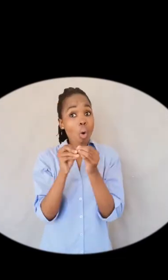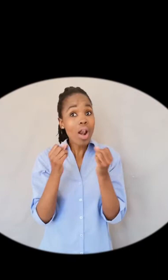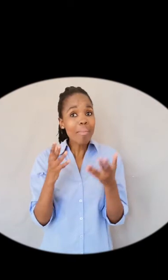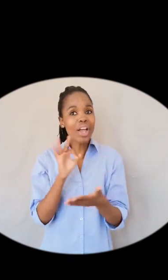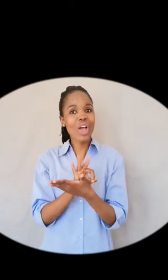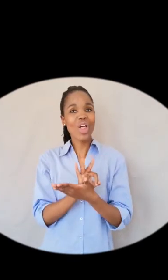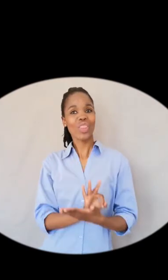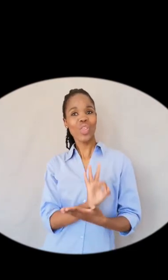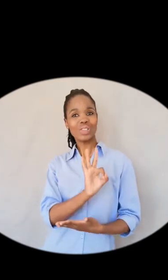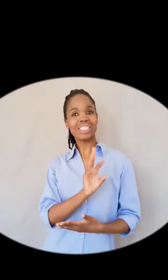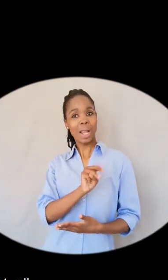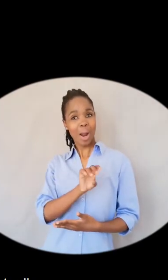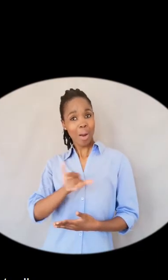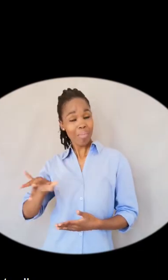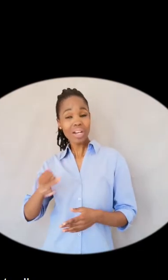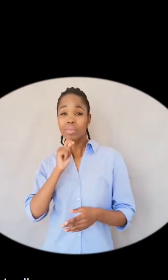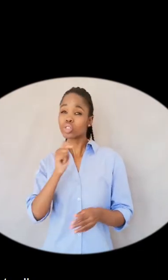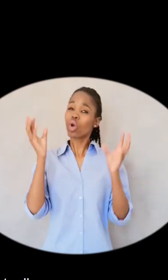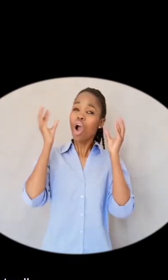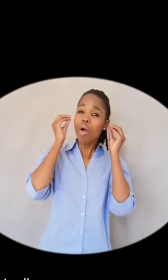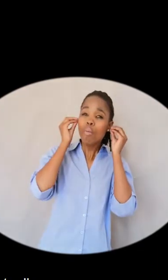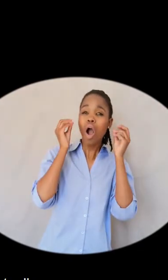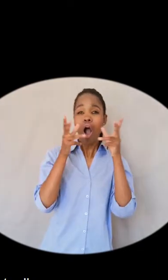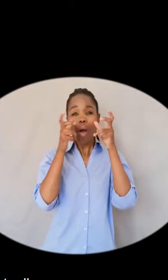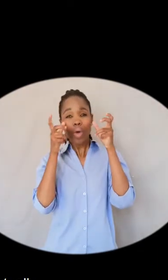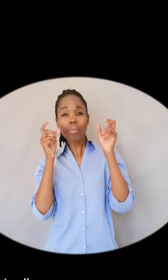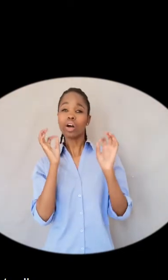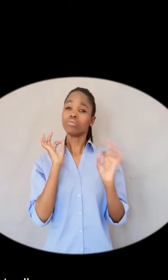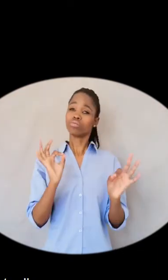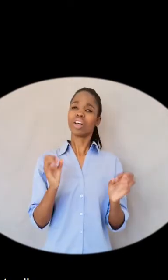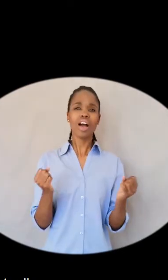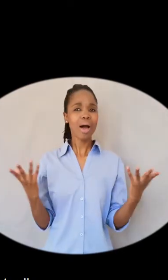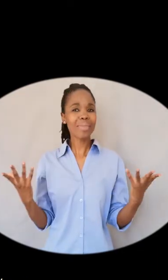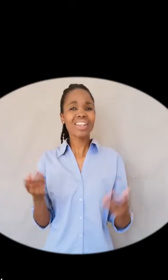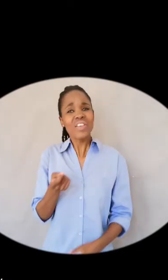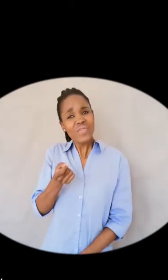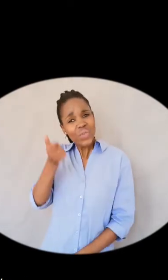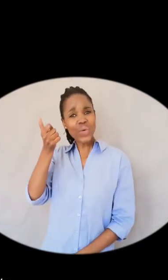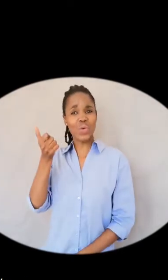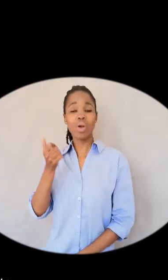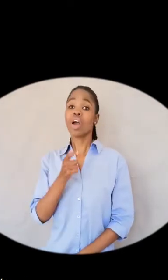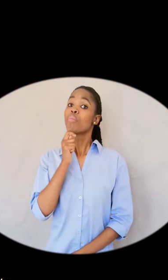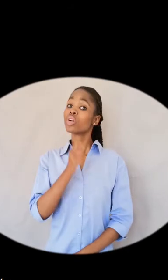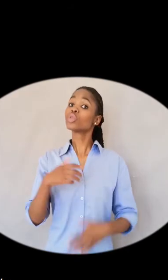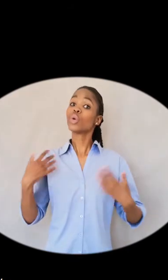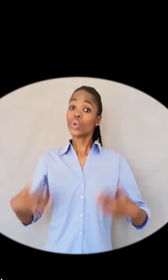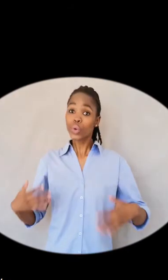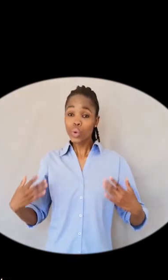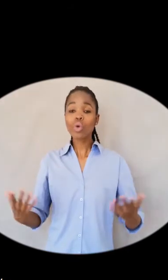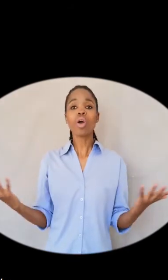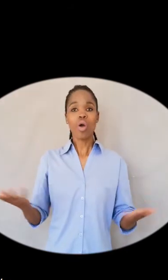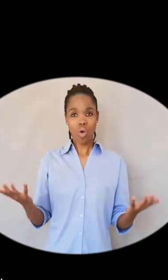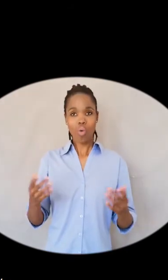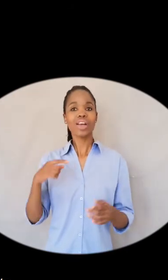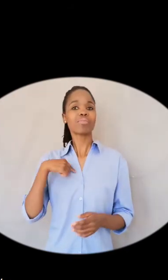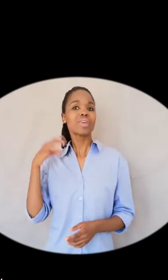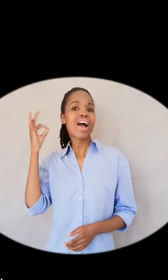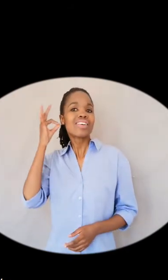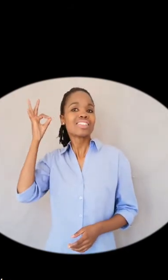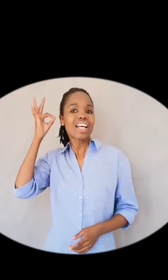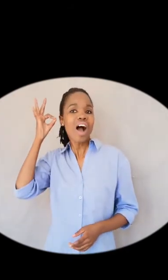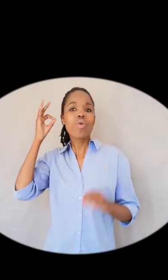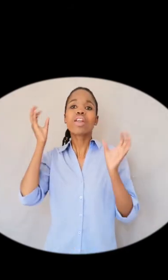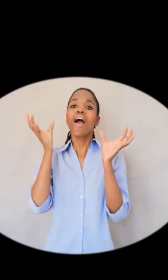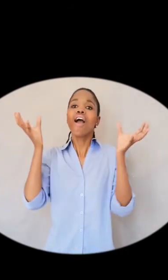If we're competing for 13 million people, how many of those people actually listen to podcasts, right? So our biggest platform to actually listen